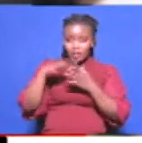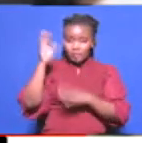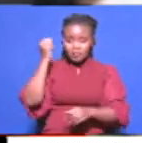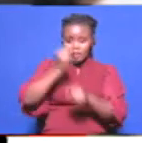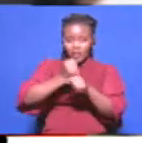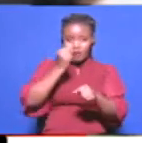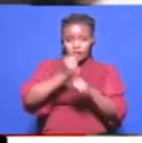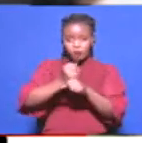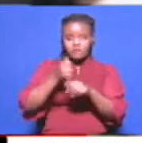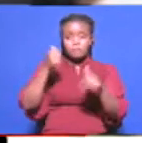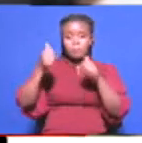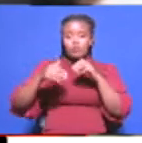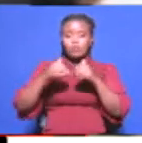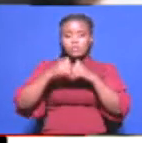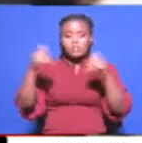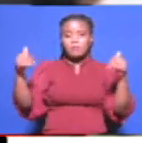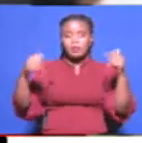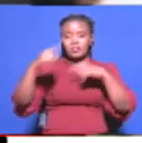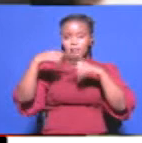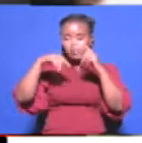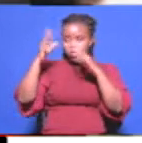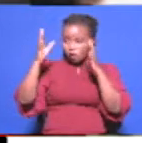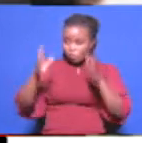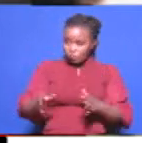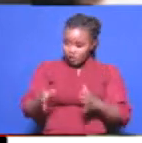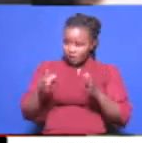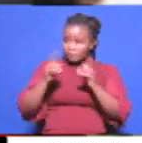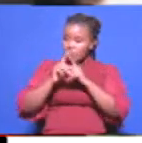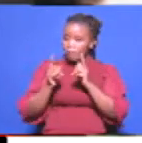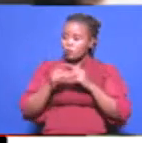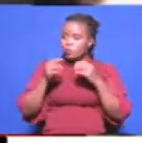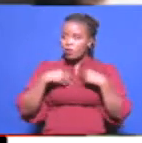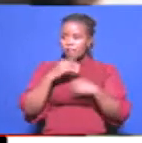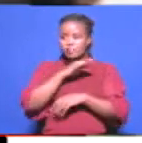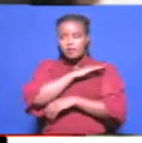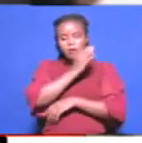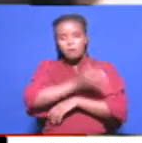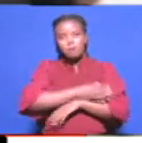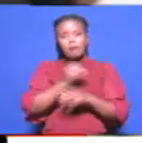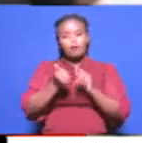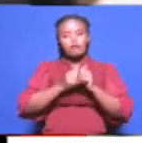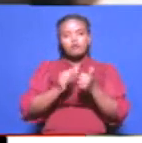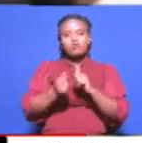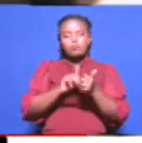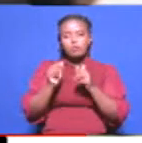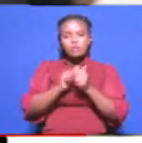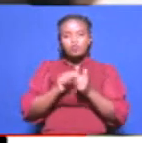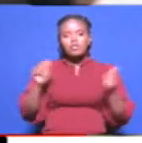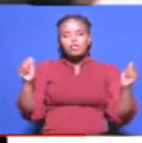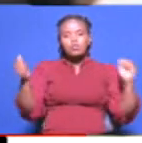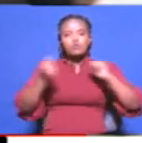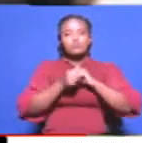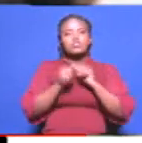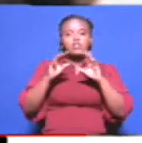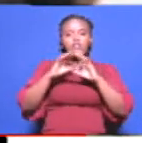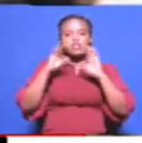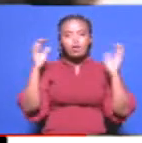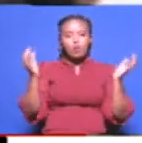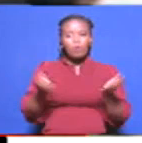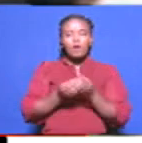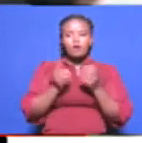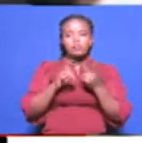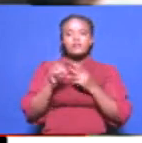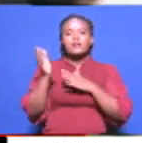the winner from the second place, hence the power of sports to change the world, the power to inspire and to